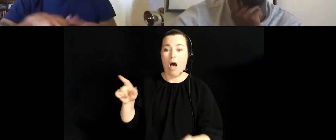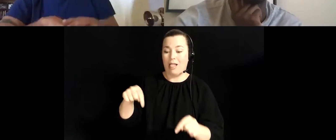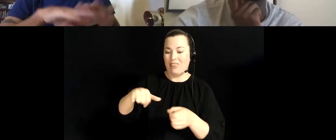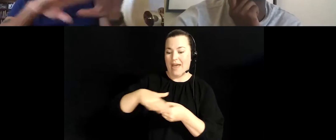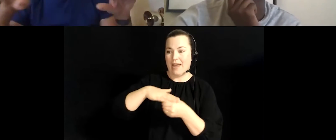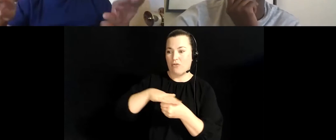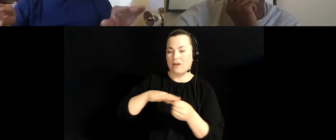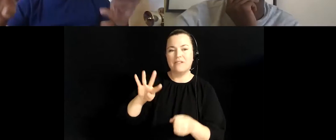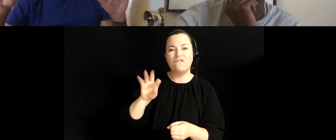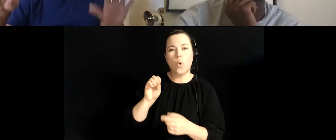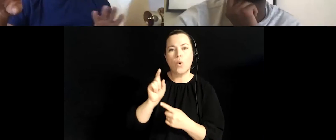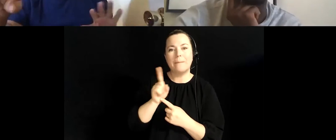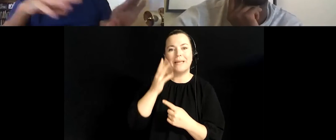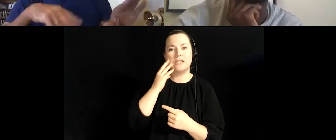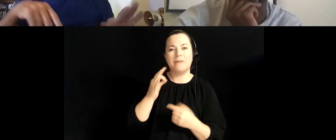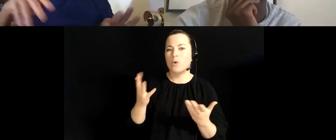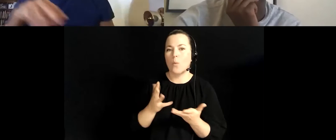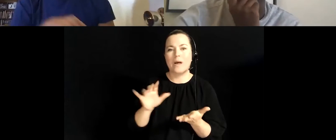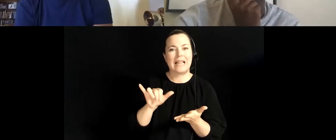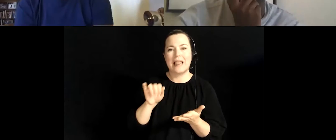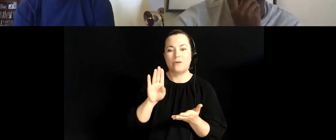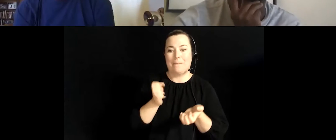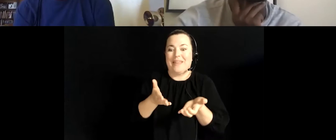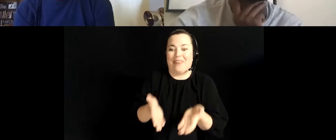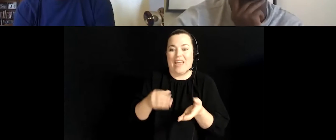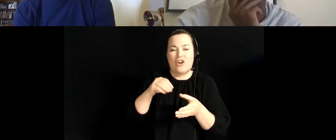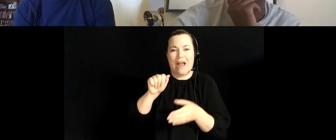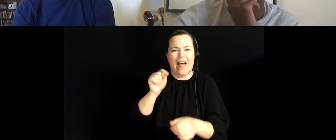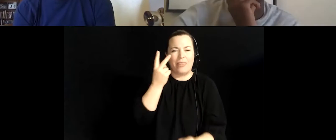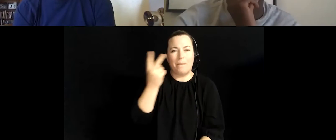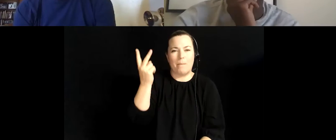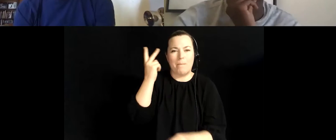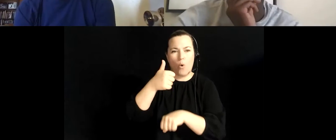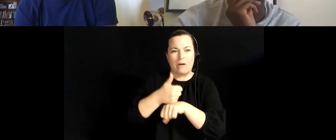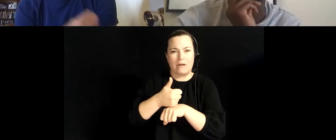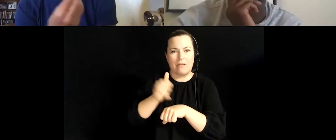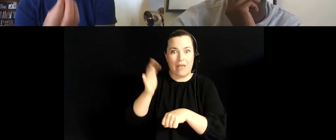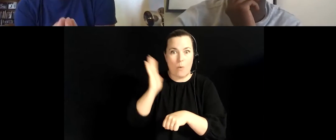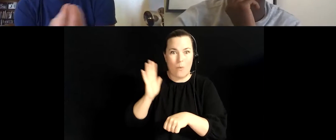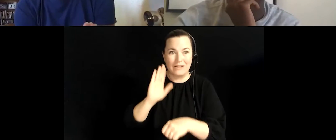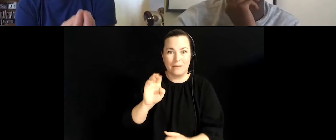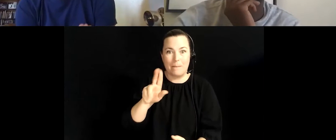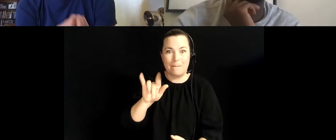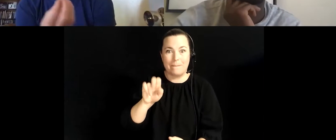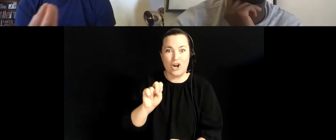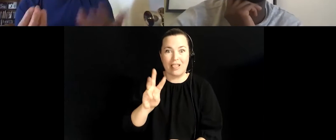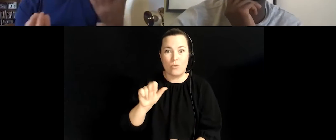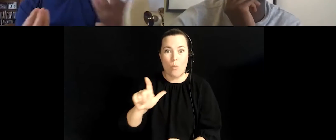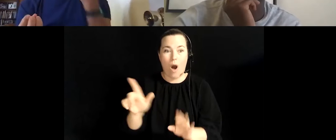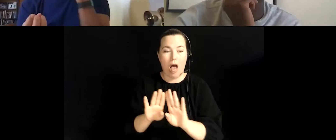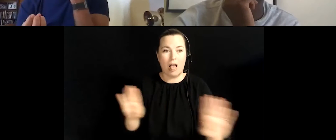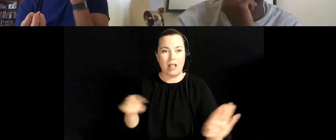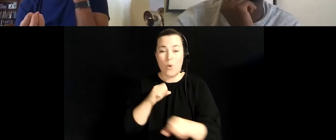being at the memorial that is now the Berlin Wall, and I find it really working with Gerald and